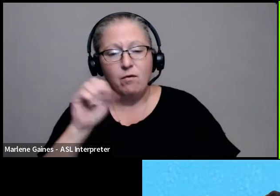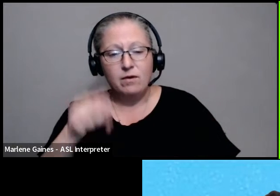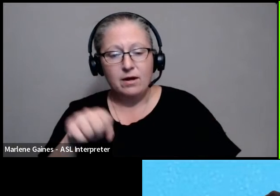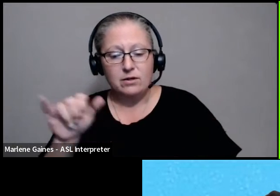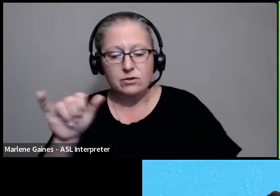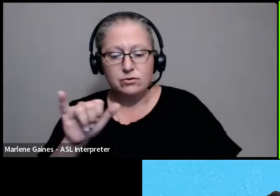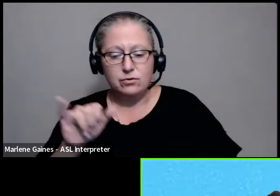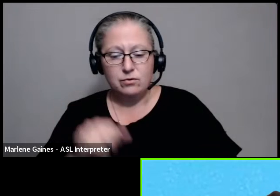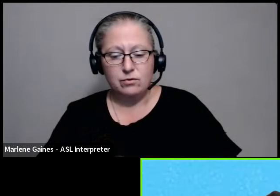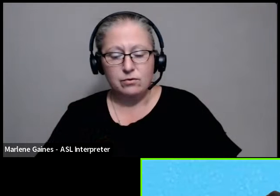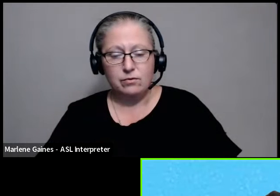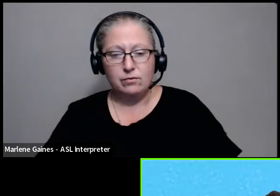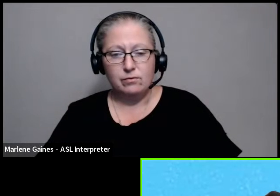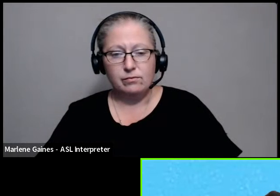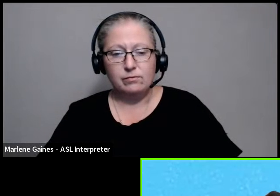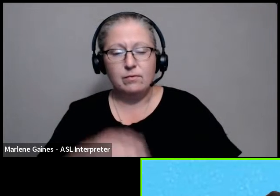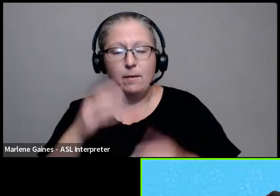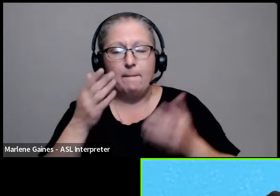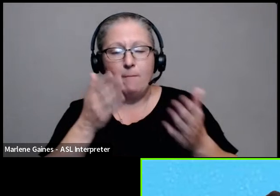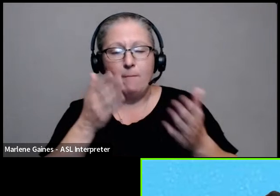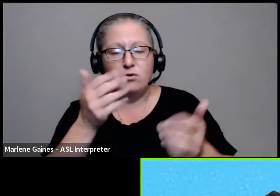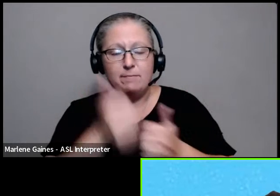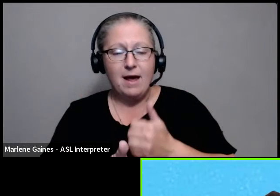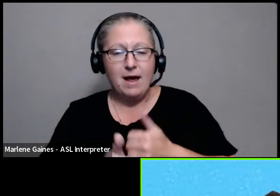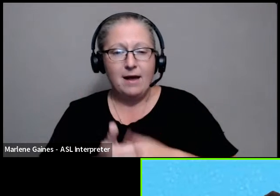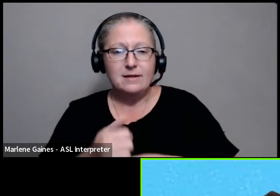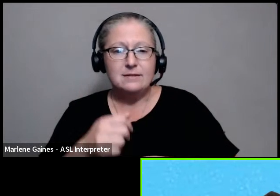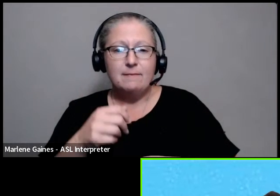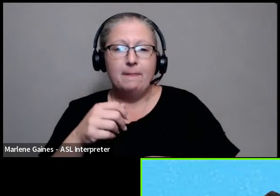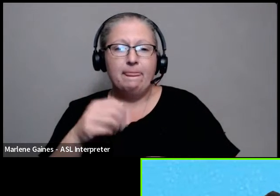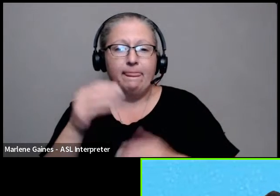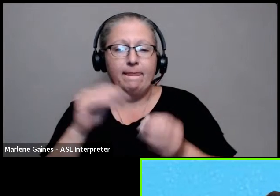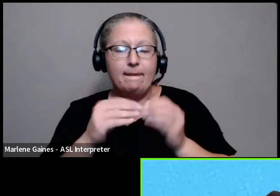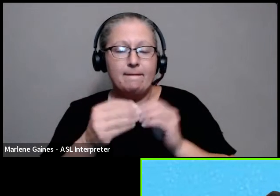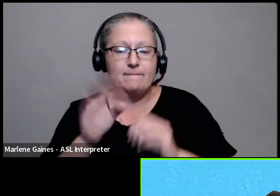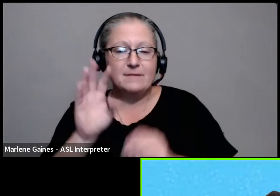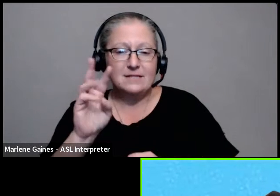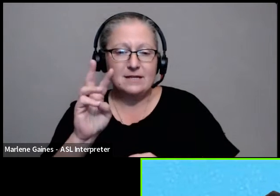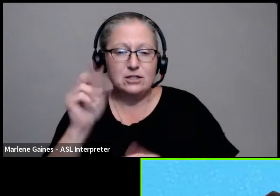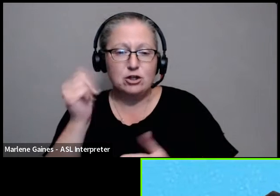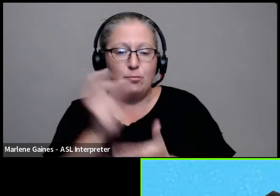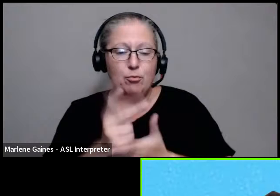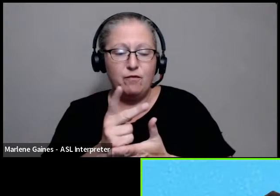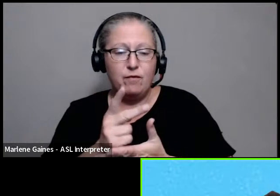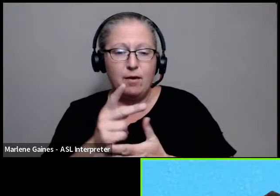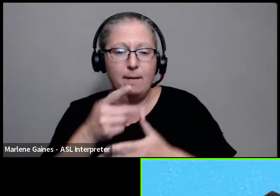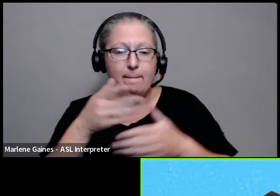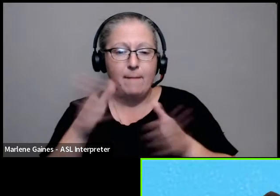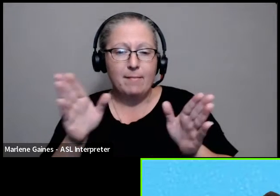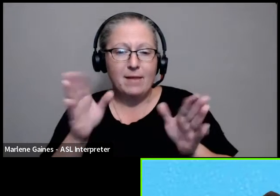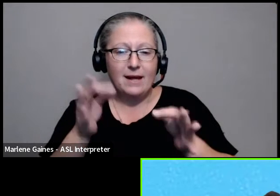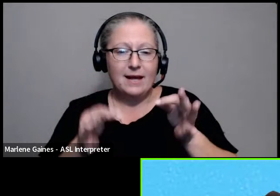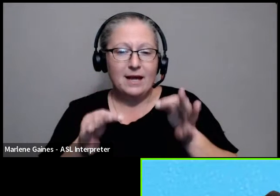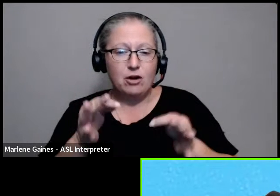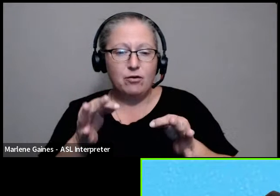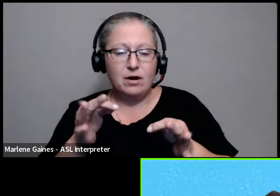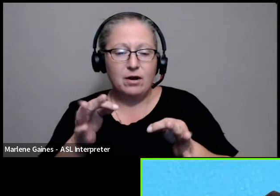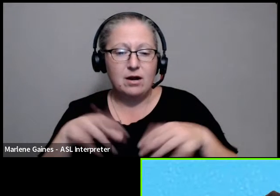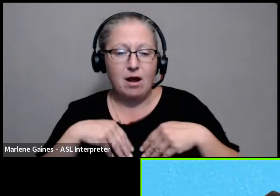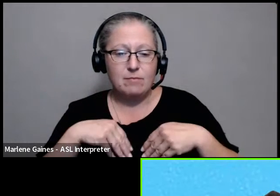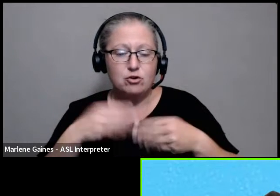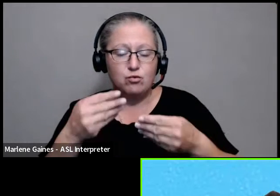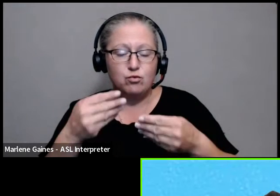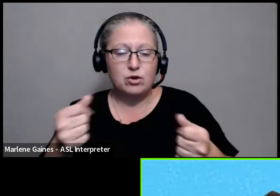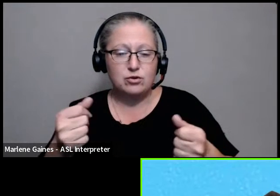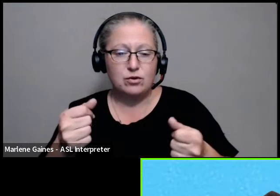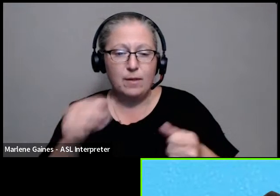well. Motion passes. Okay, going on to item 6, approval of a public hearing for adoption of a